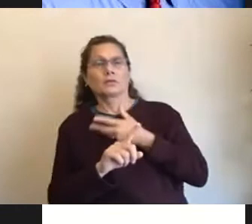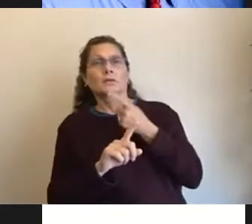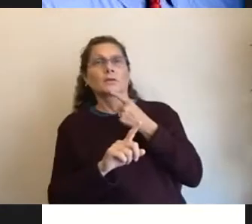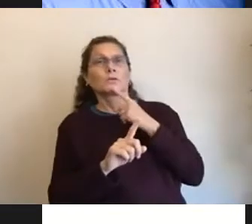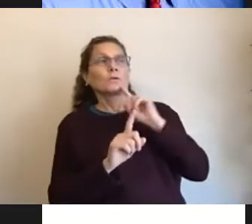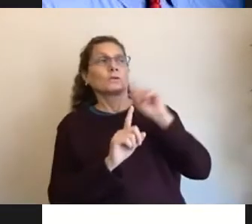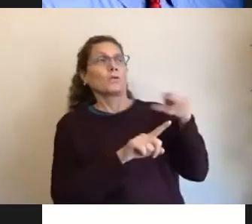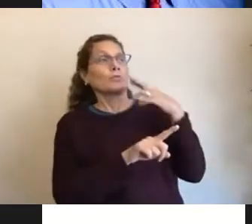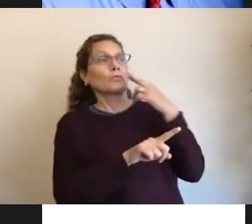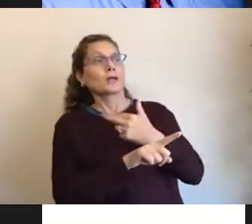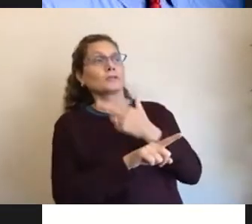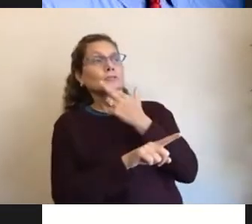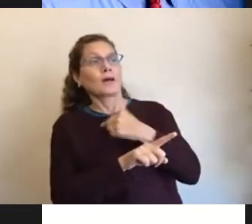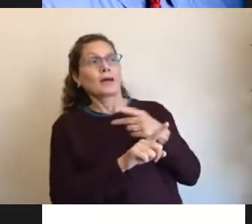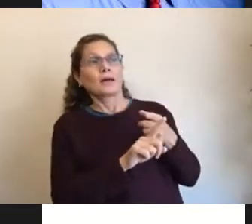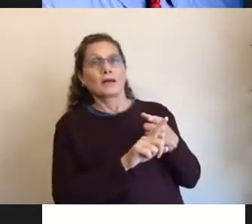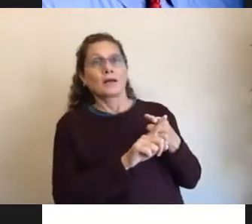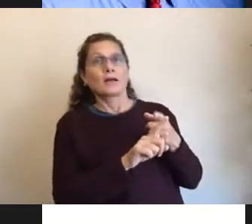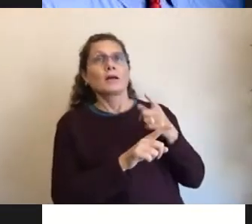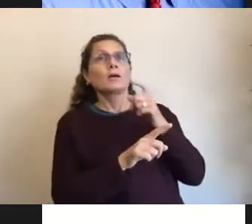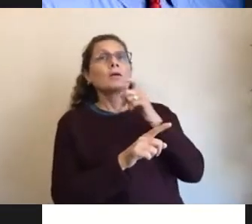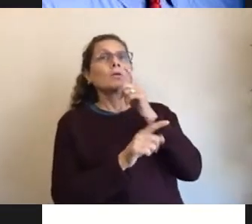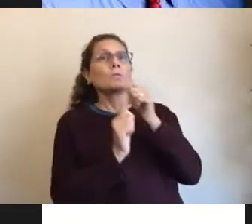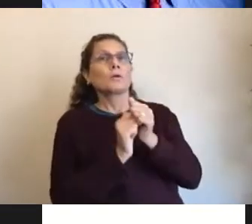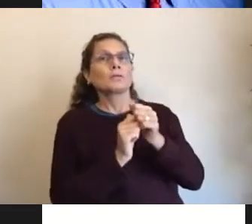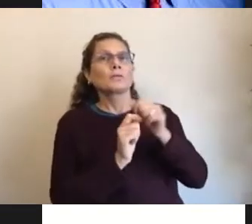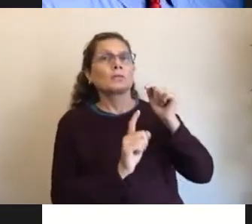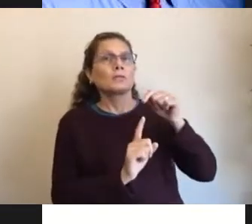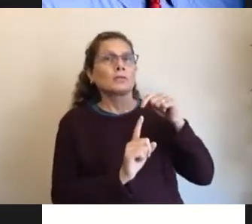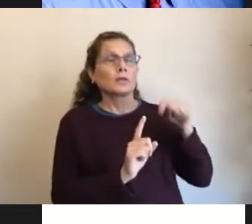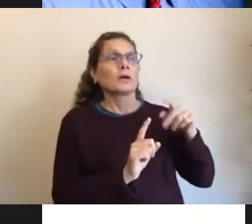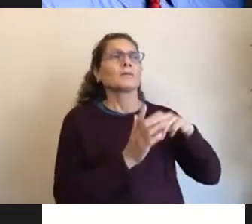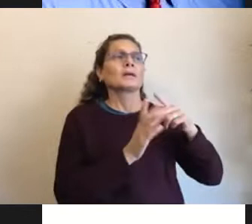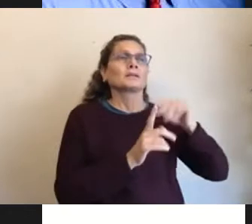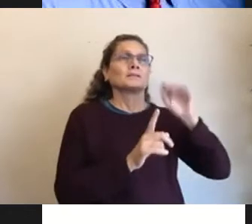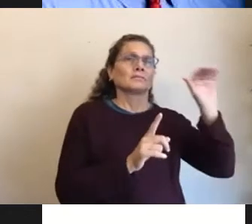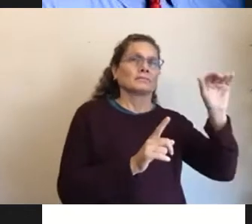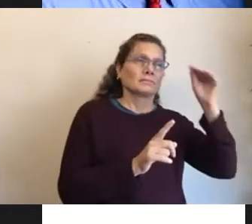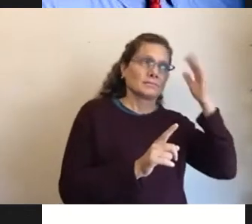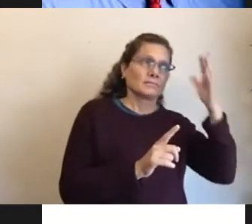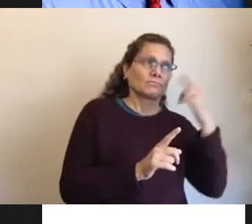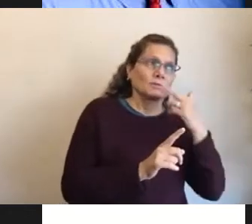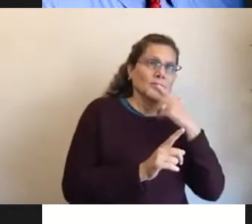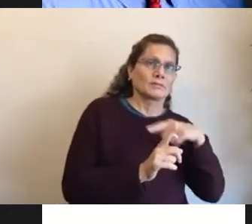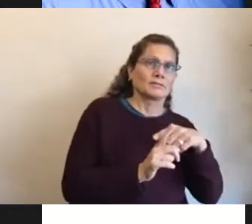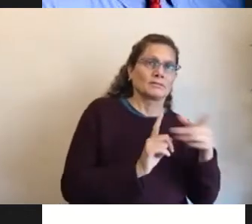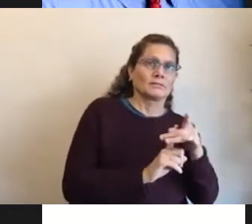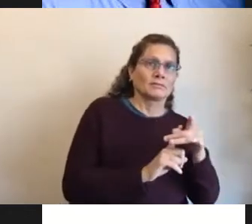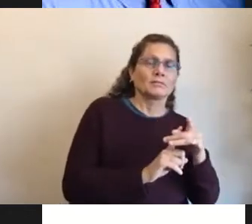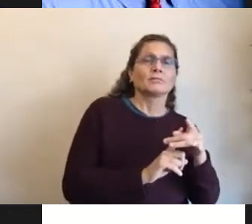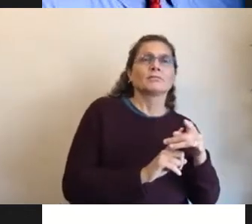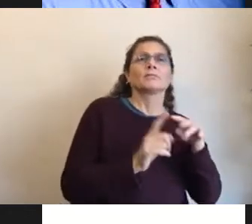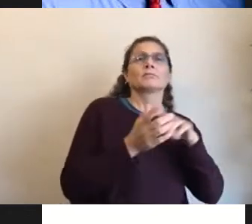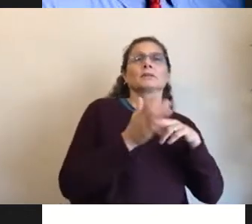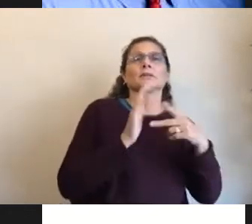But just as Dr. Weston just shared in regards to capacity, as our numbers go up overall through the city, and